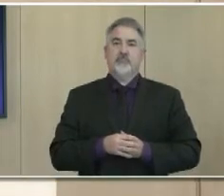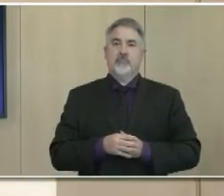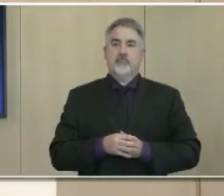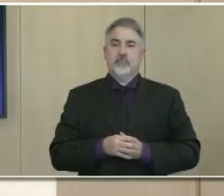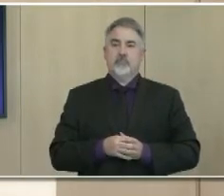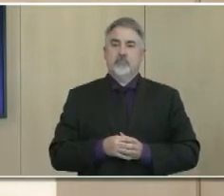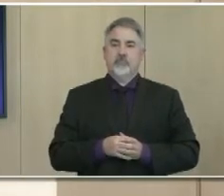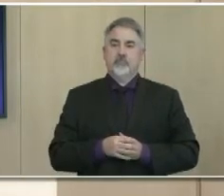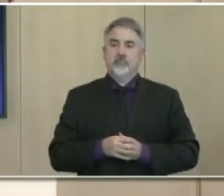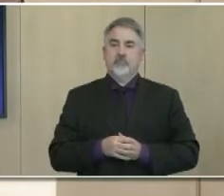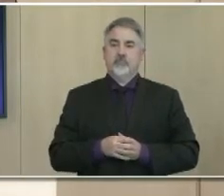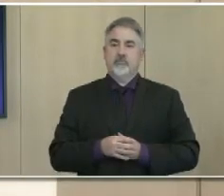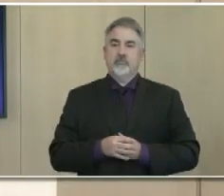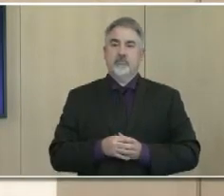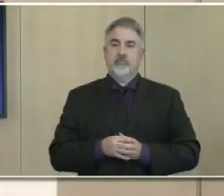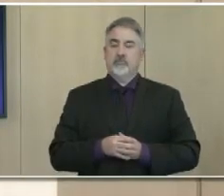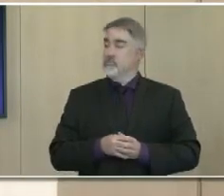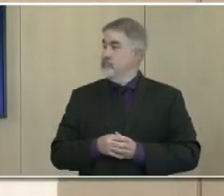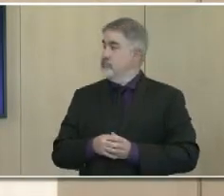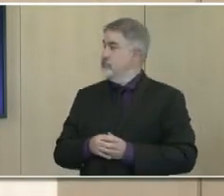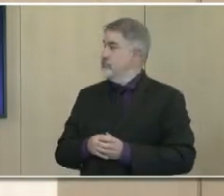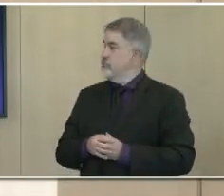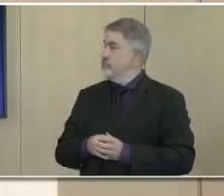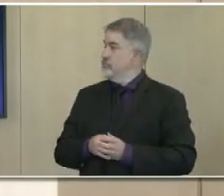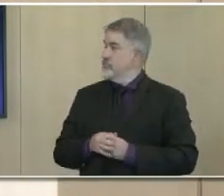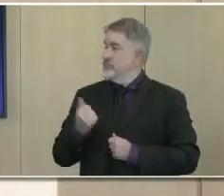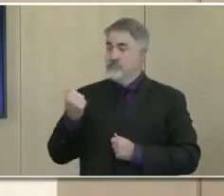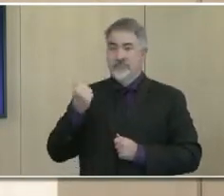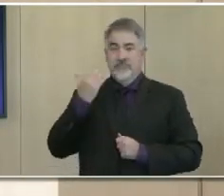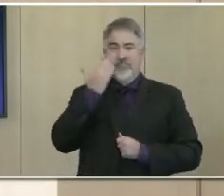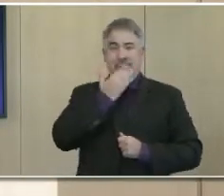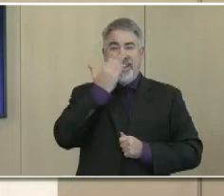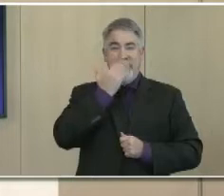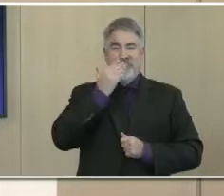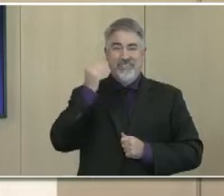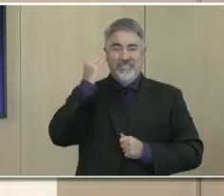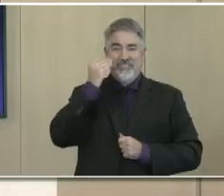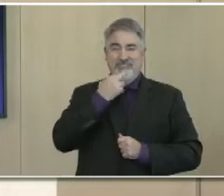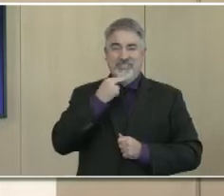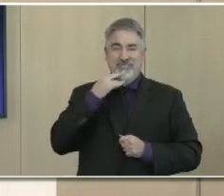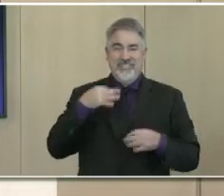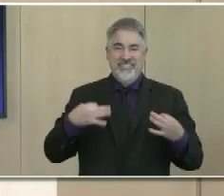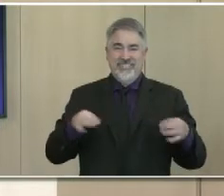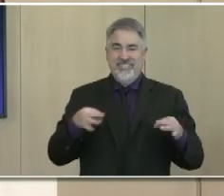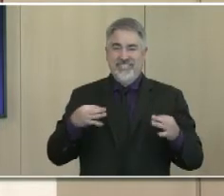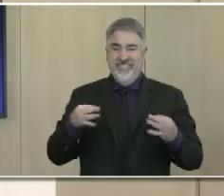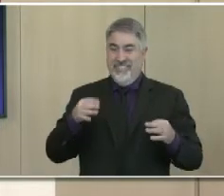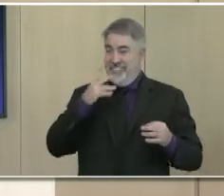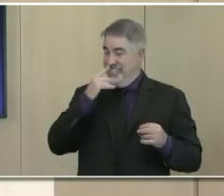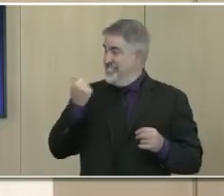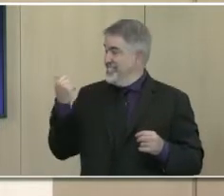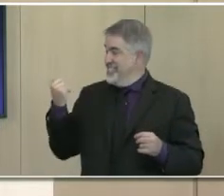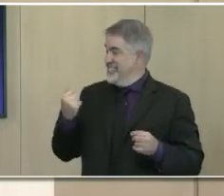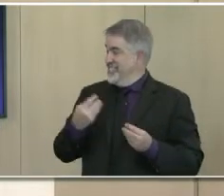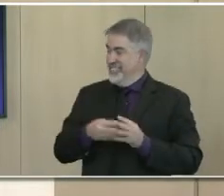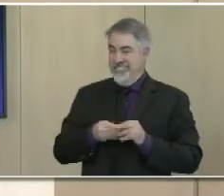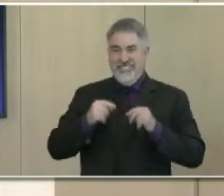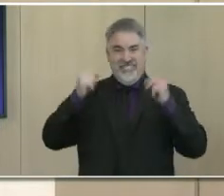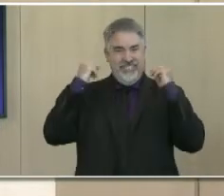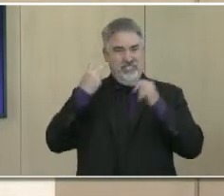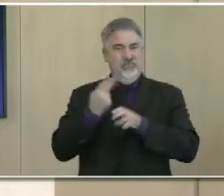Thank you, Supervisor Fletcher. I think you can all tell that I'm a restaurant guy because I'm using linen napkins work as facial